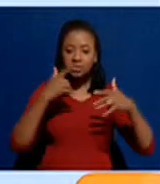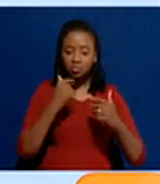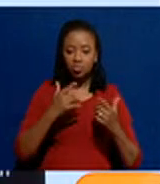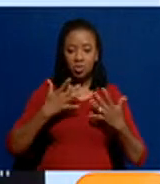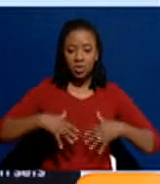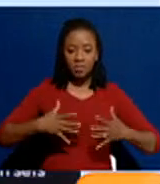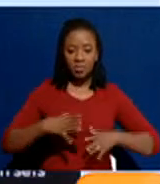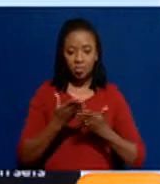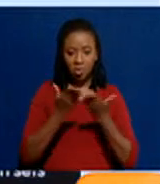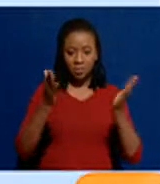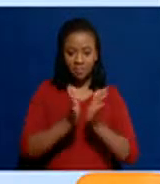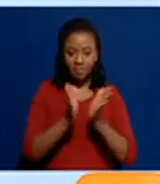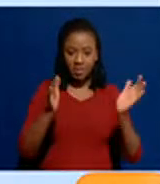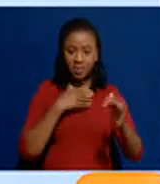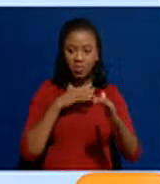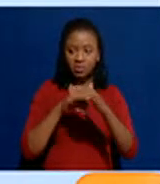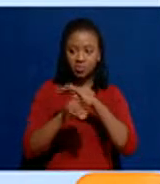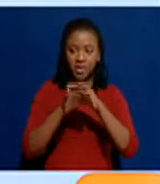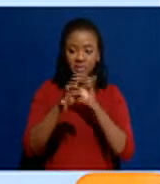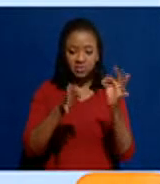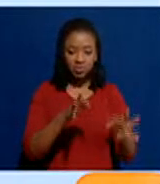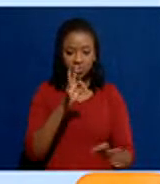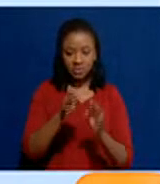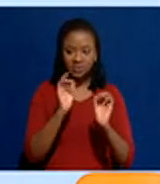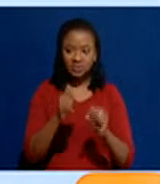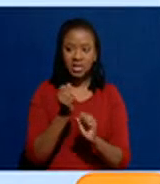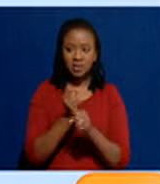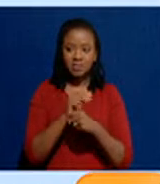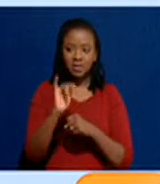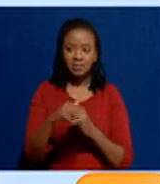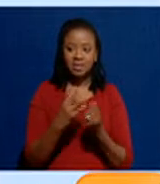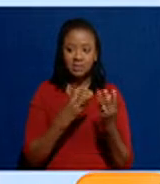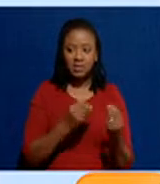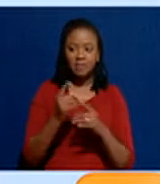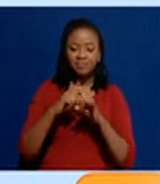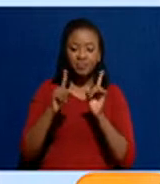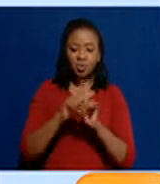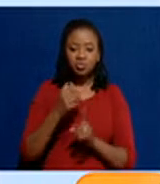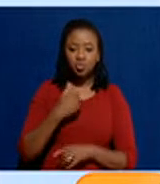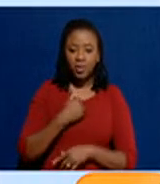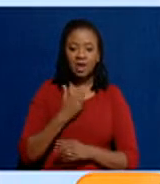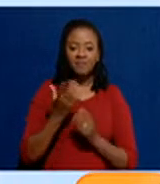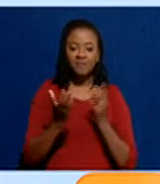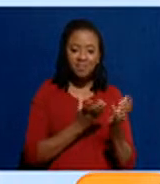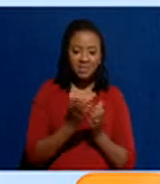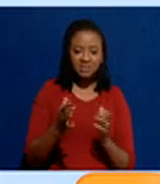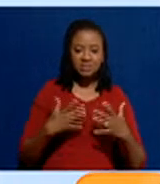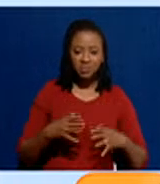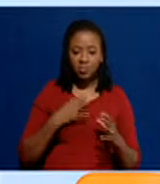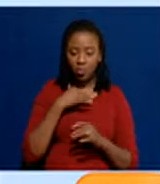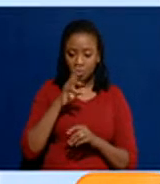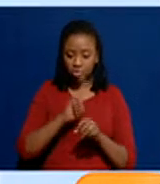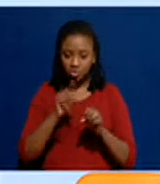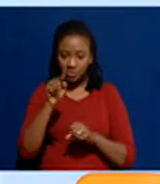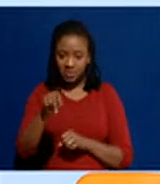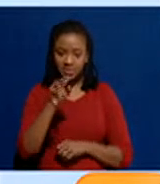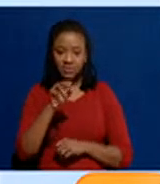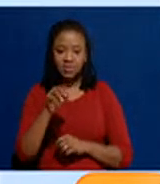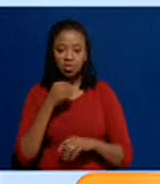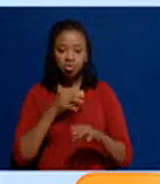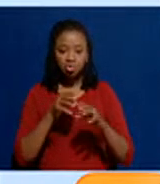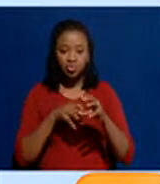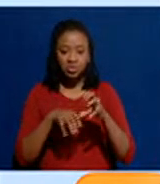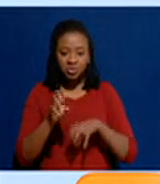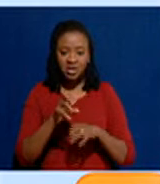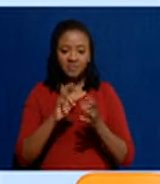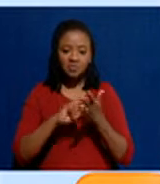of people for purpose of access, just making it easier. But we also have businesses. We have businesses who want to use Wakili to draft for them contracts or